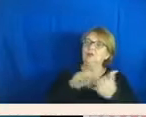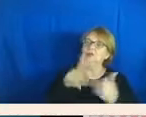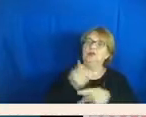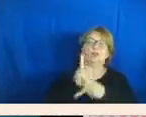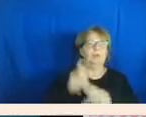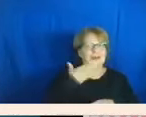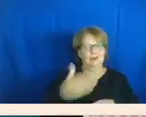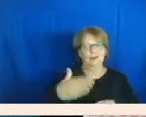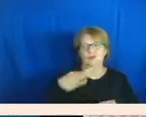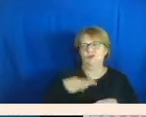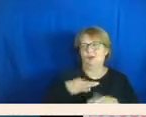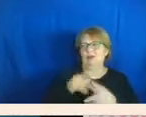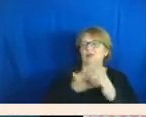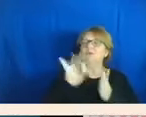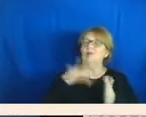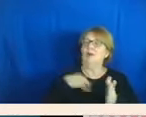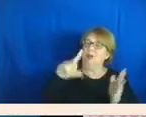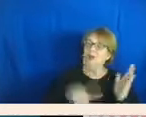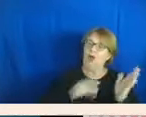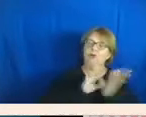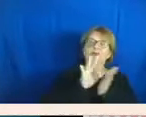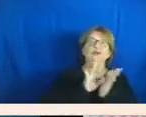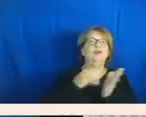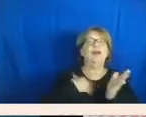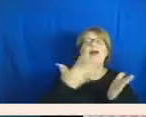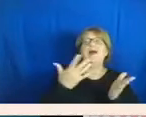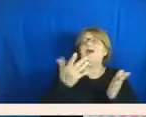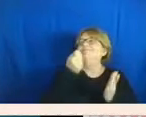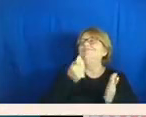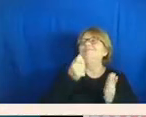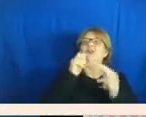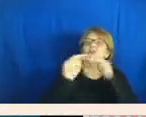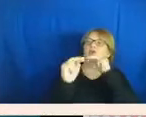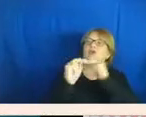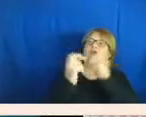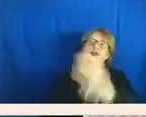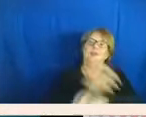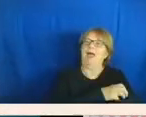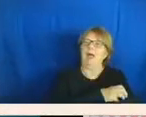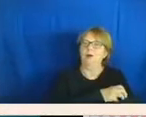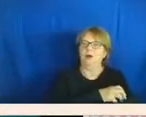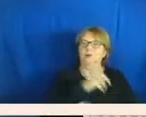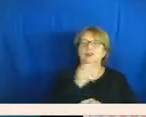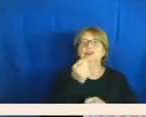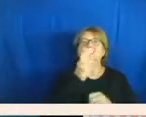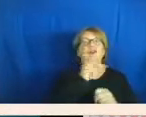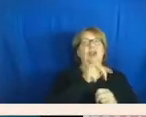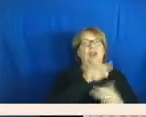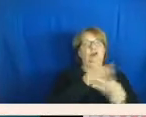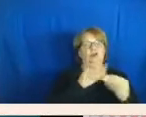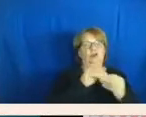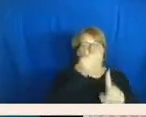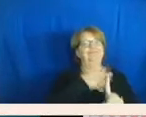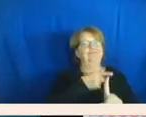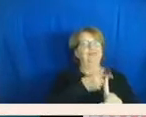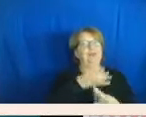you have very little negotiating power. And as Sharon's story tells us, it's a barrier to